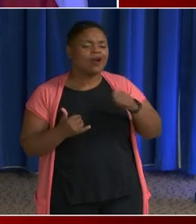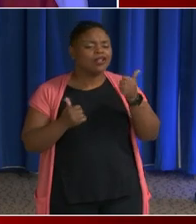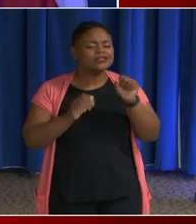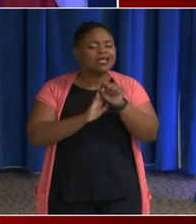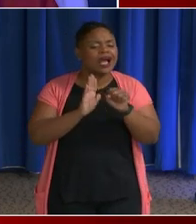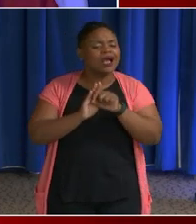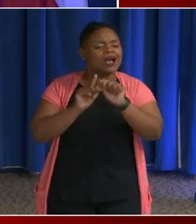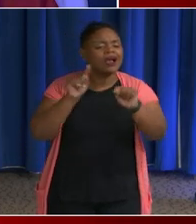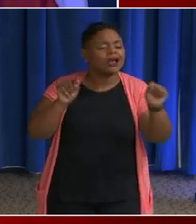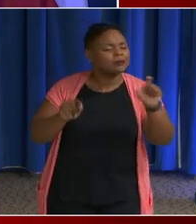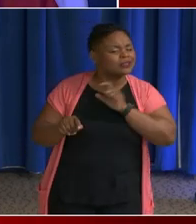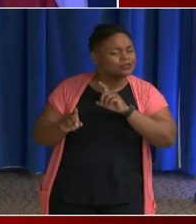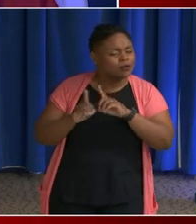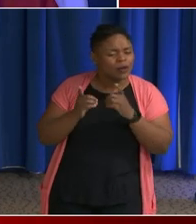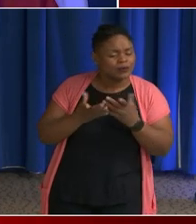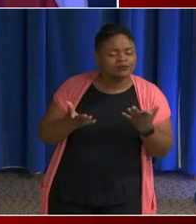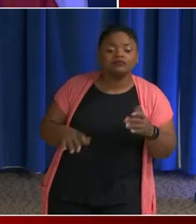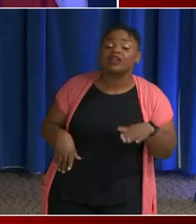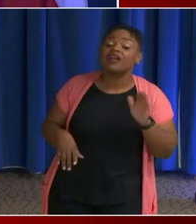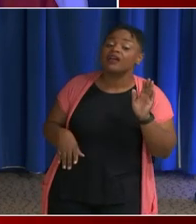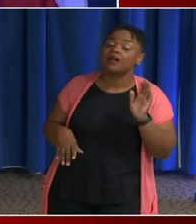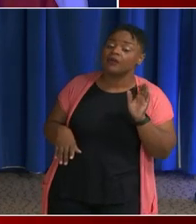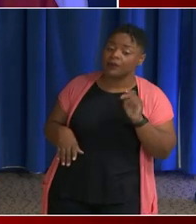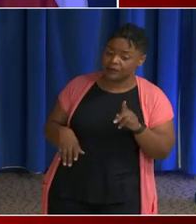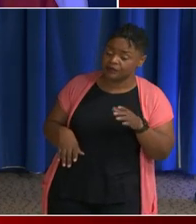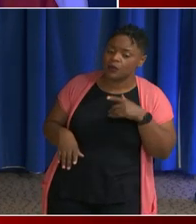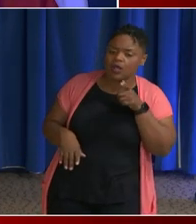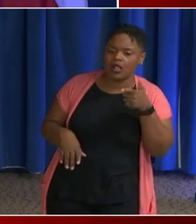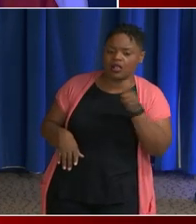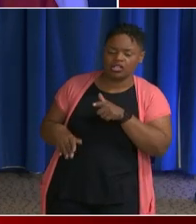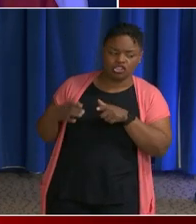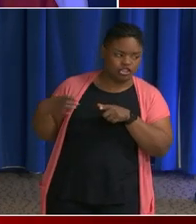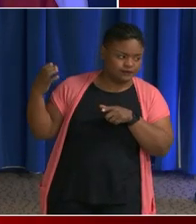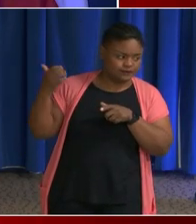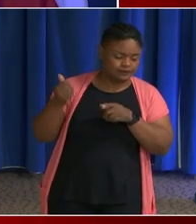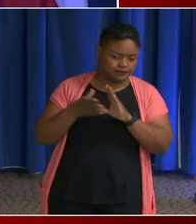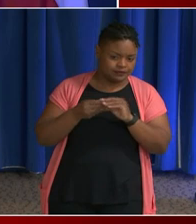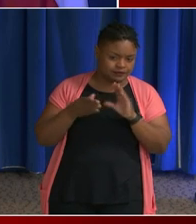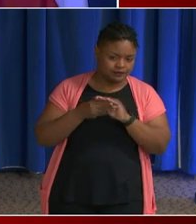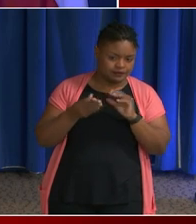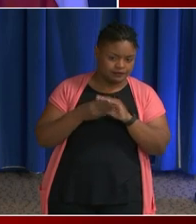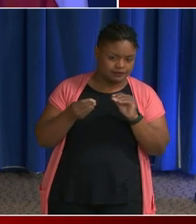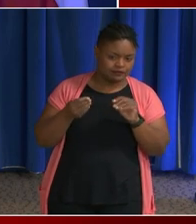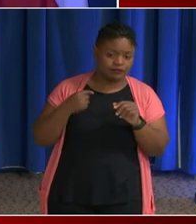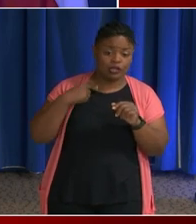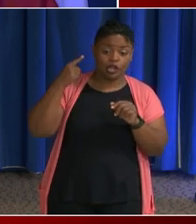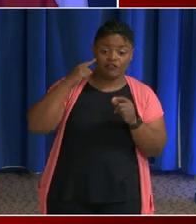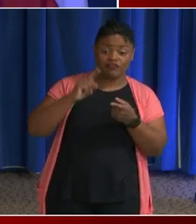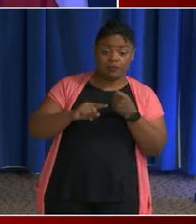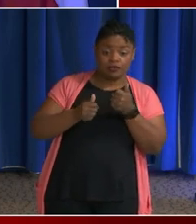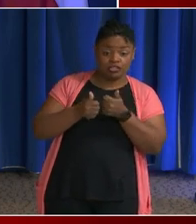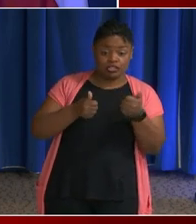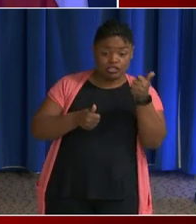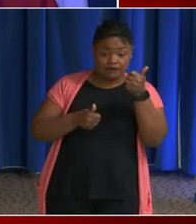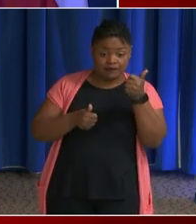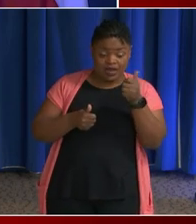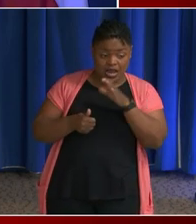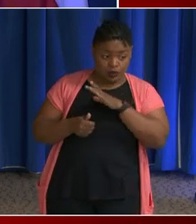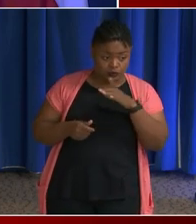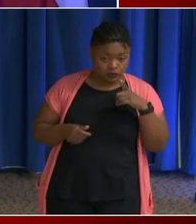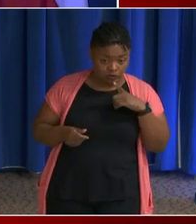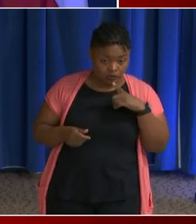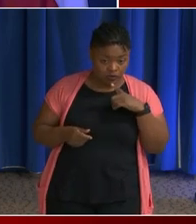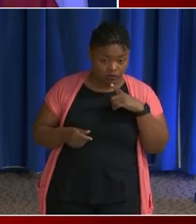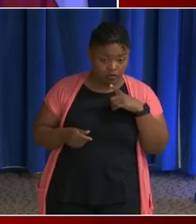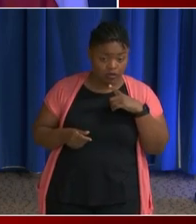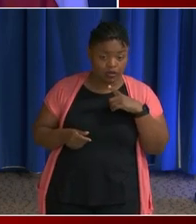question, Martin. I'm going to turn to the chief and also build on something we heard from the chairman. The chief just gave me the